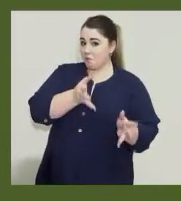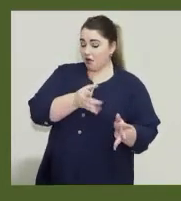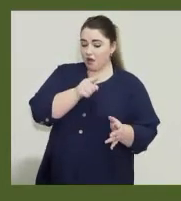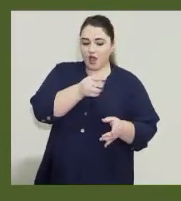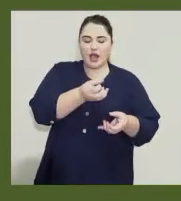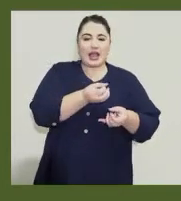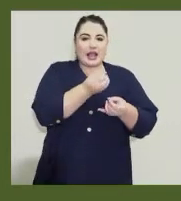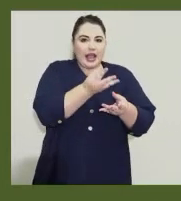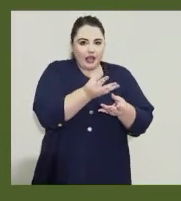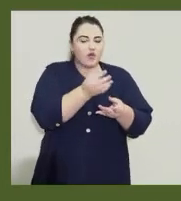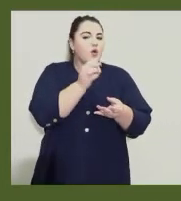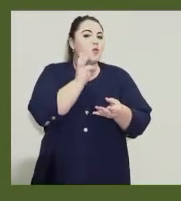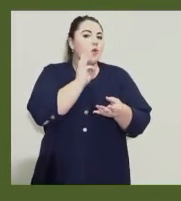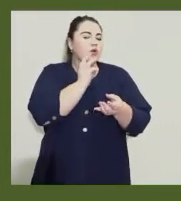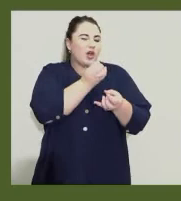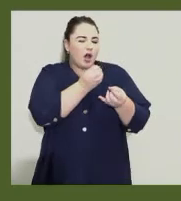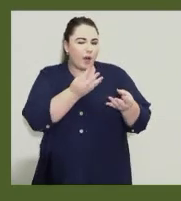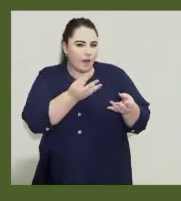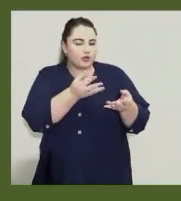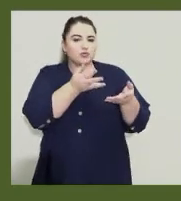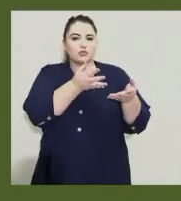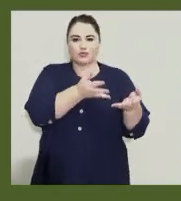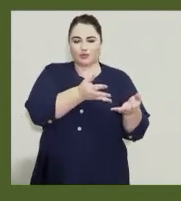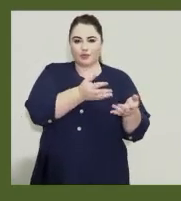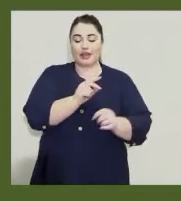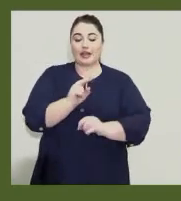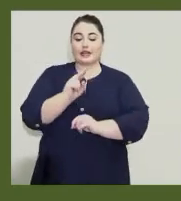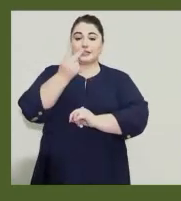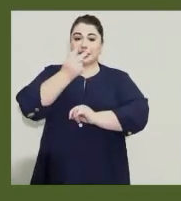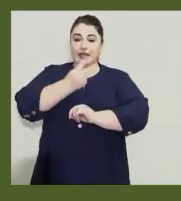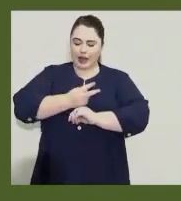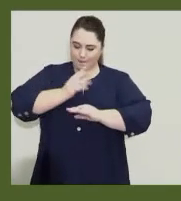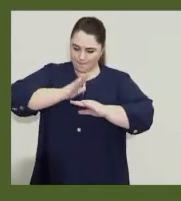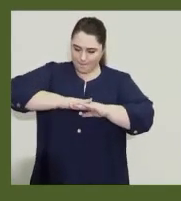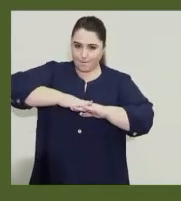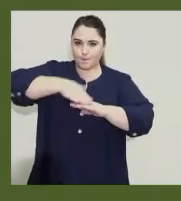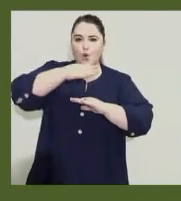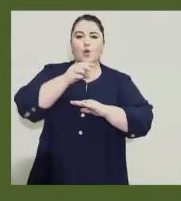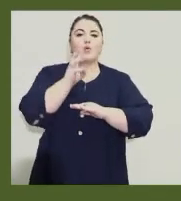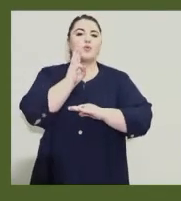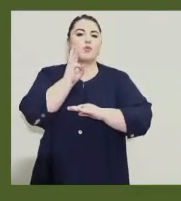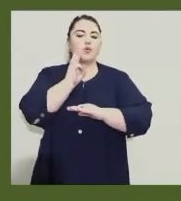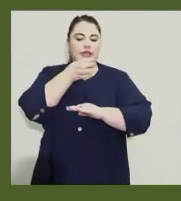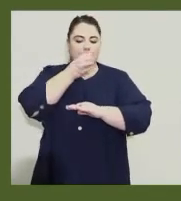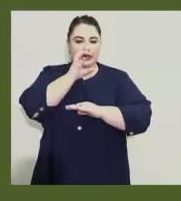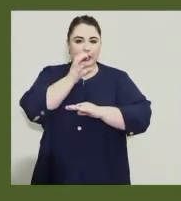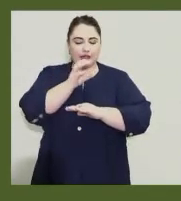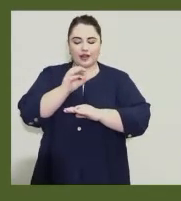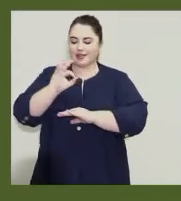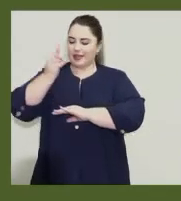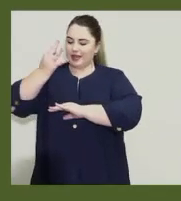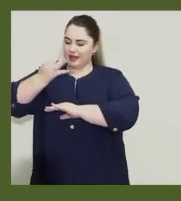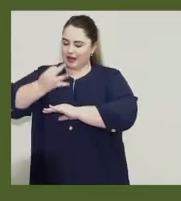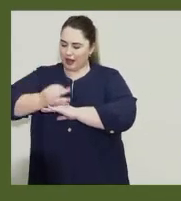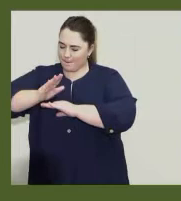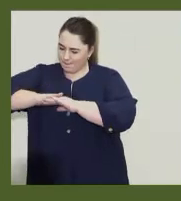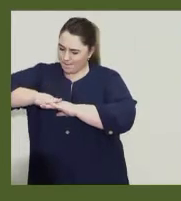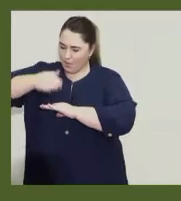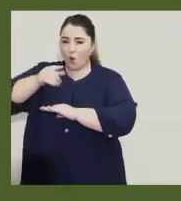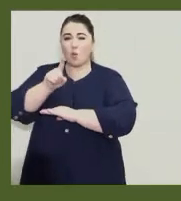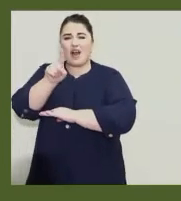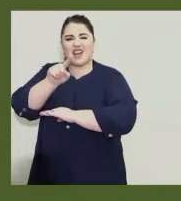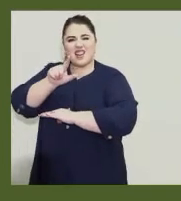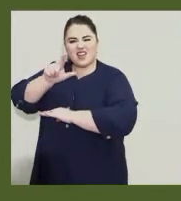given this amount of water to drink. On day two, they gave him more water to drink. On day three, they gave him even more, a